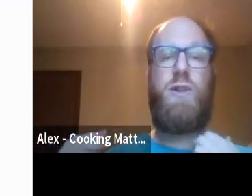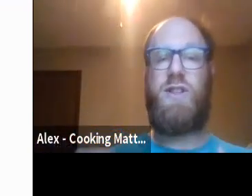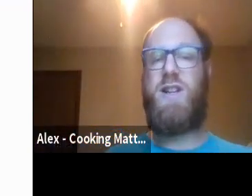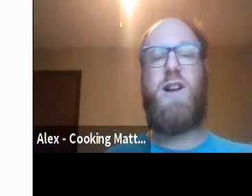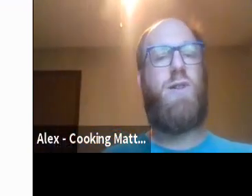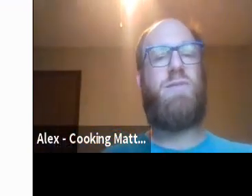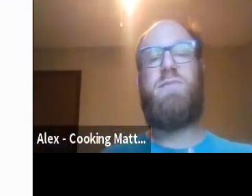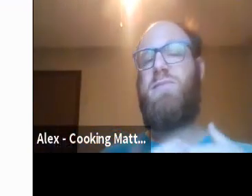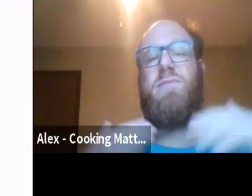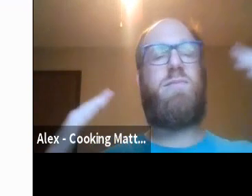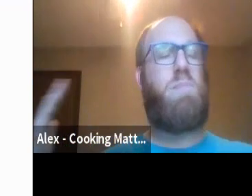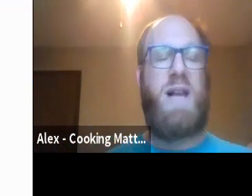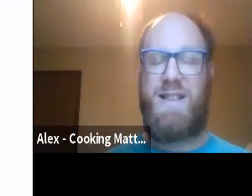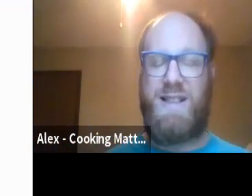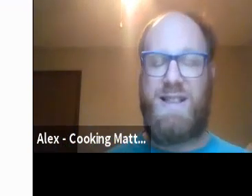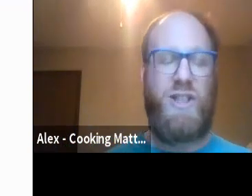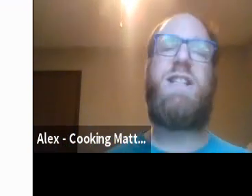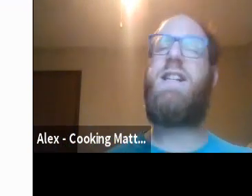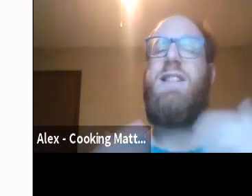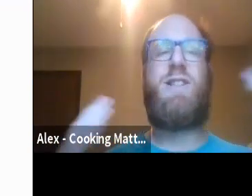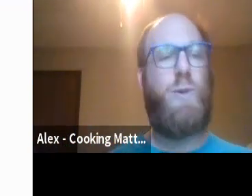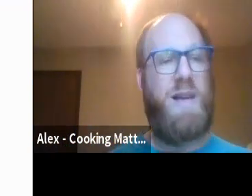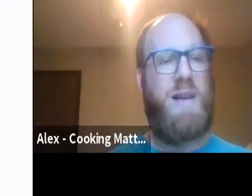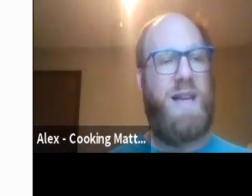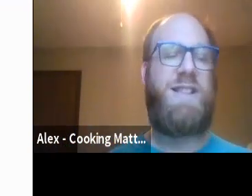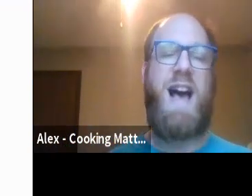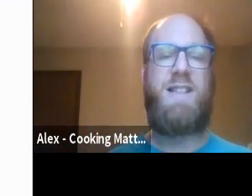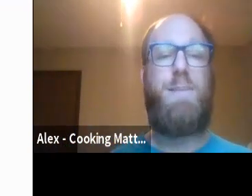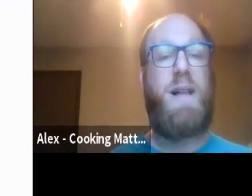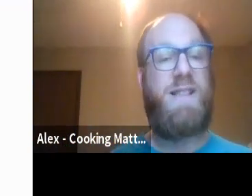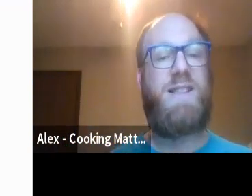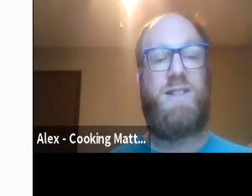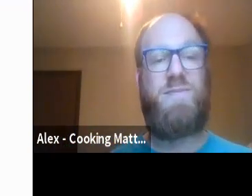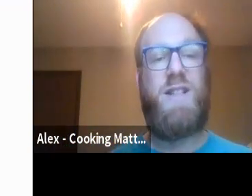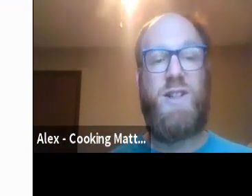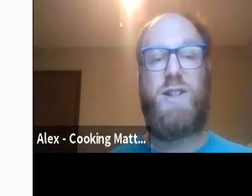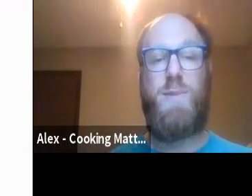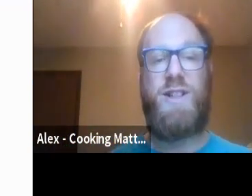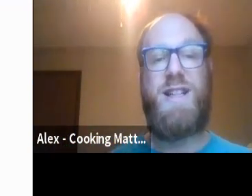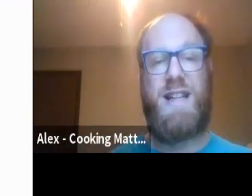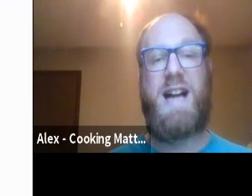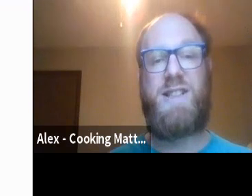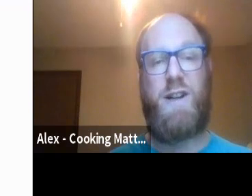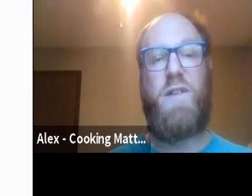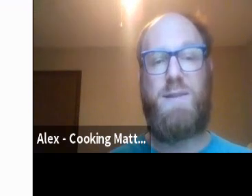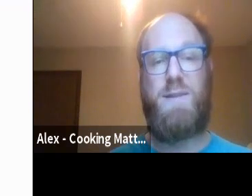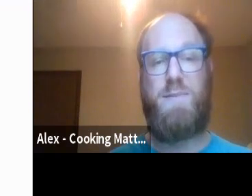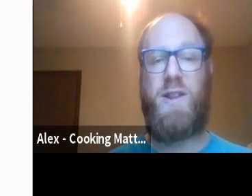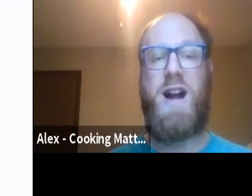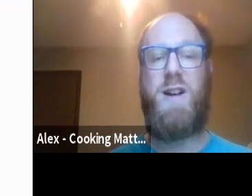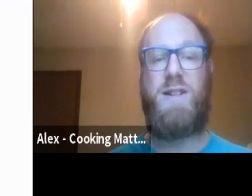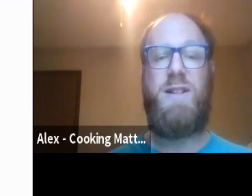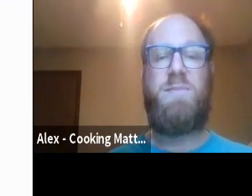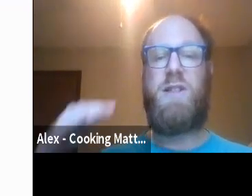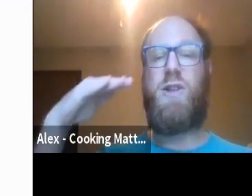which are those, places in churches, the soup kitchens, the actually places in your community that actually are feeding